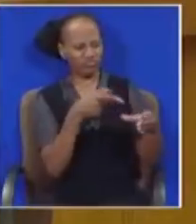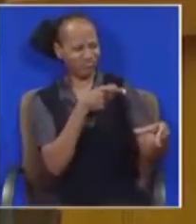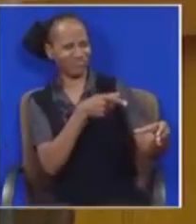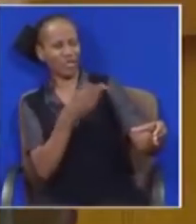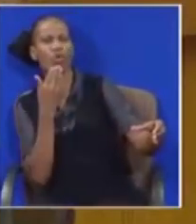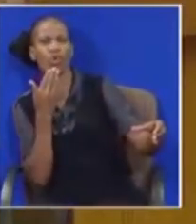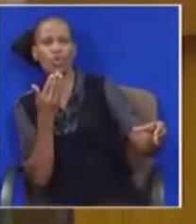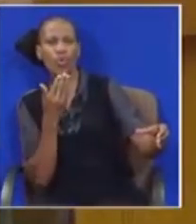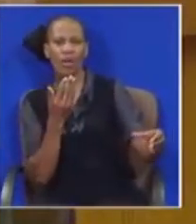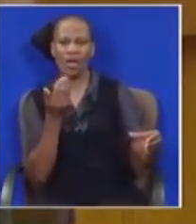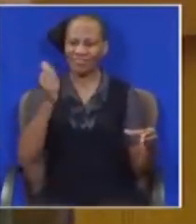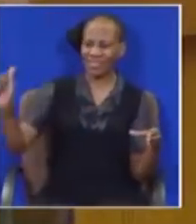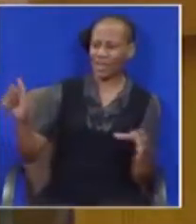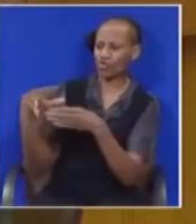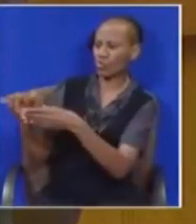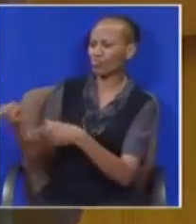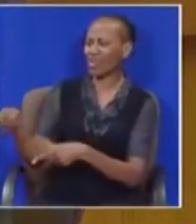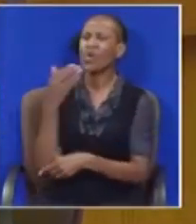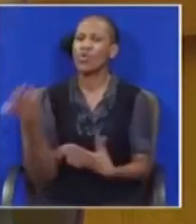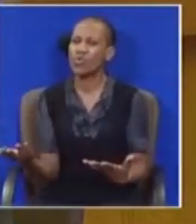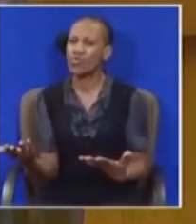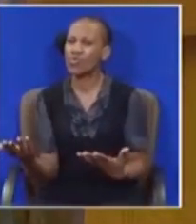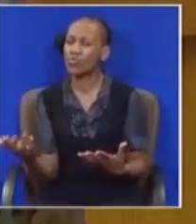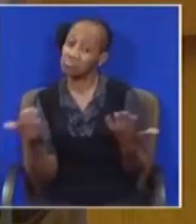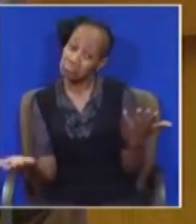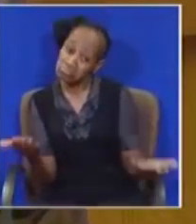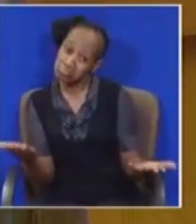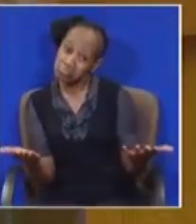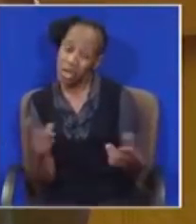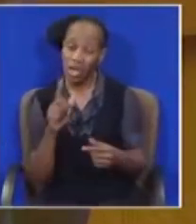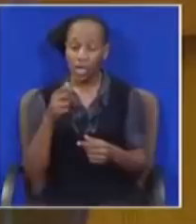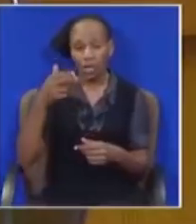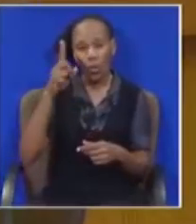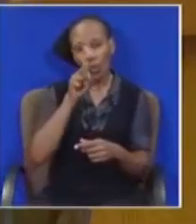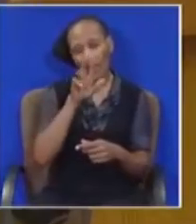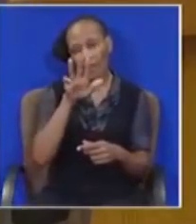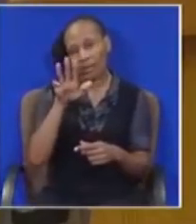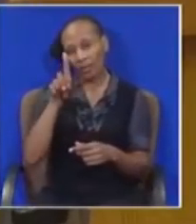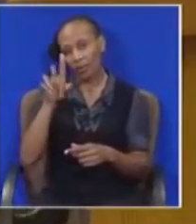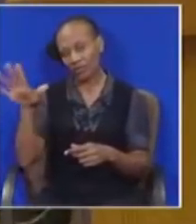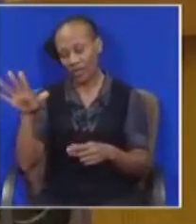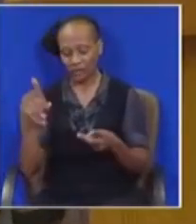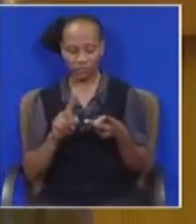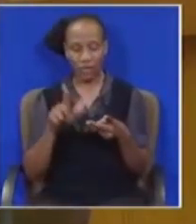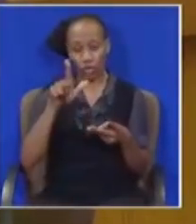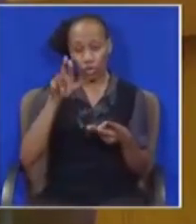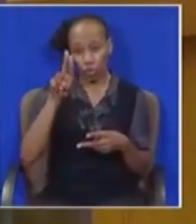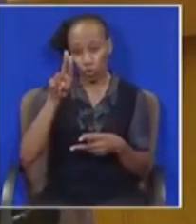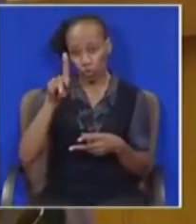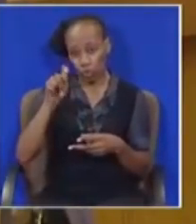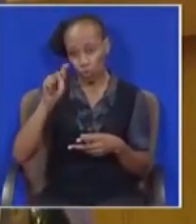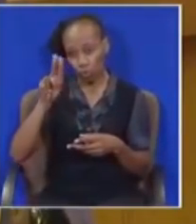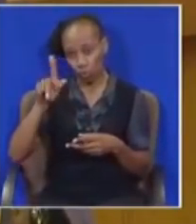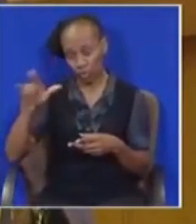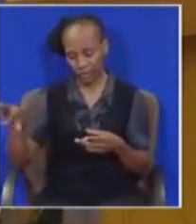In 1955, Chief Albert Luthuli, Z.K. Matthews, many